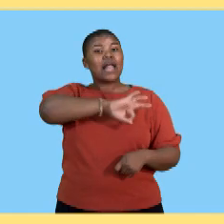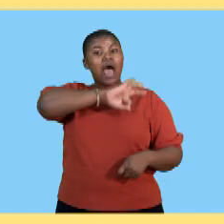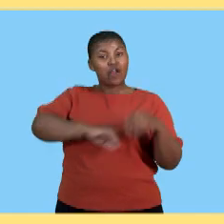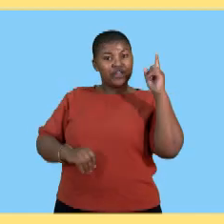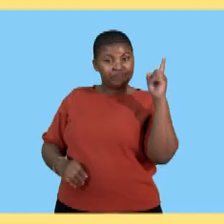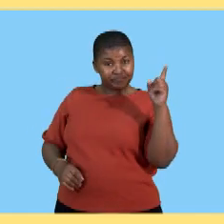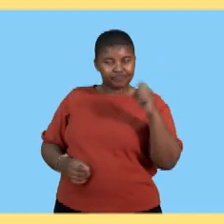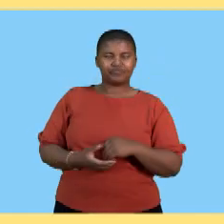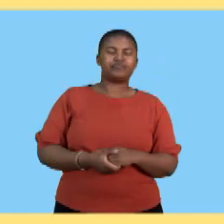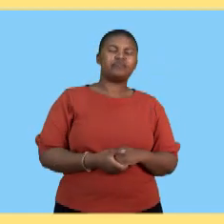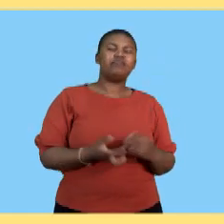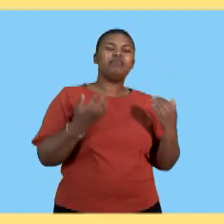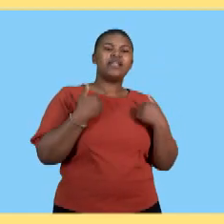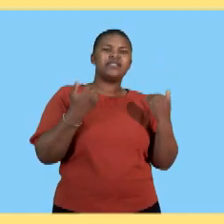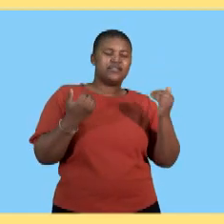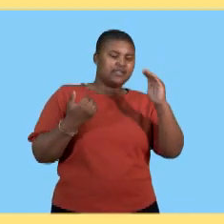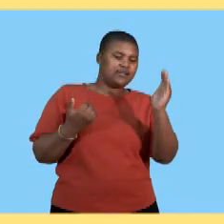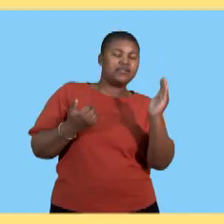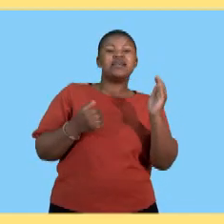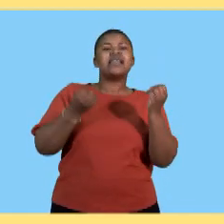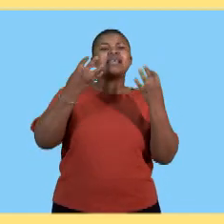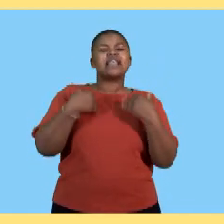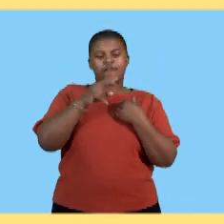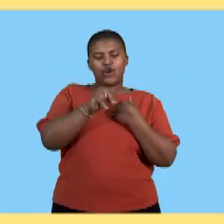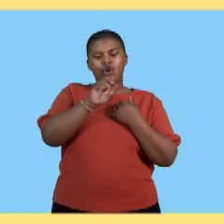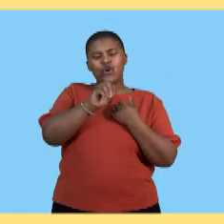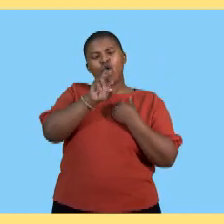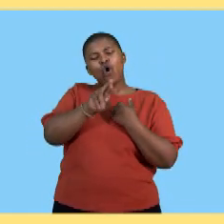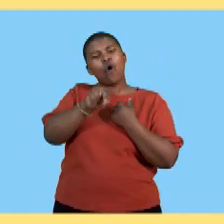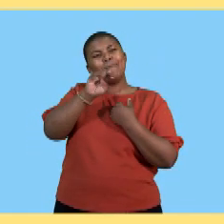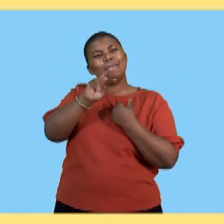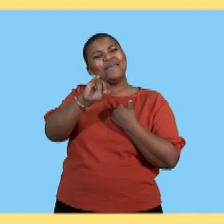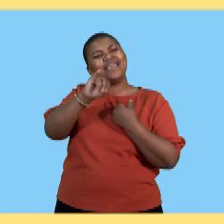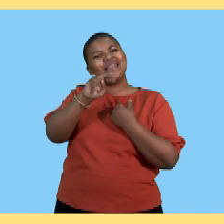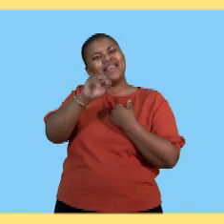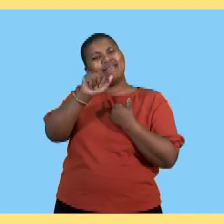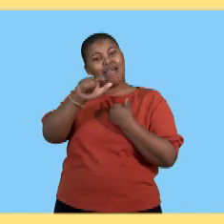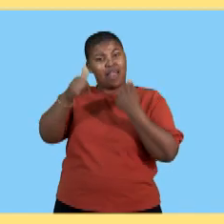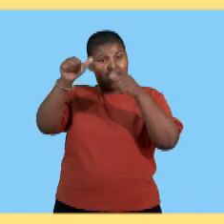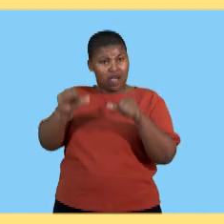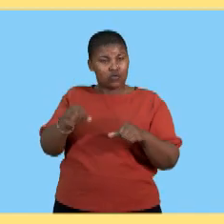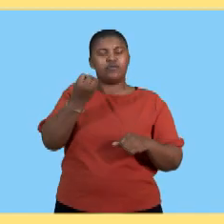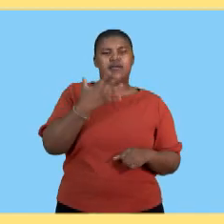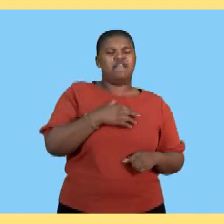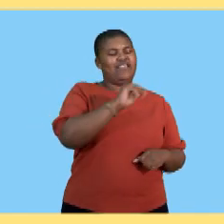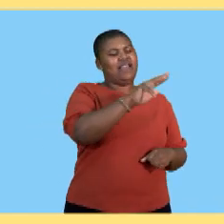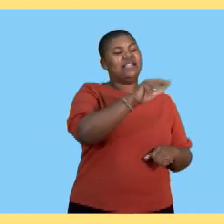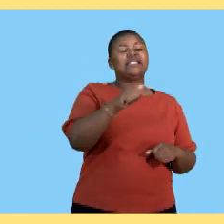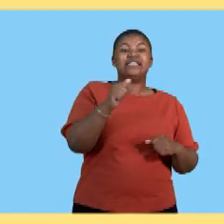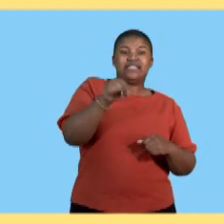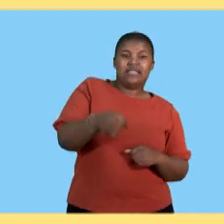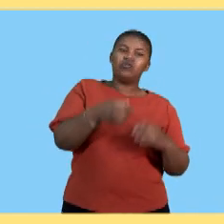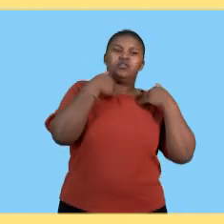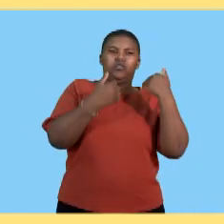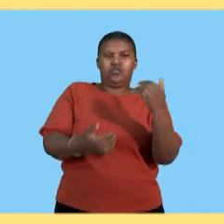here. I'll begin with the amount that is given in the nominal accounts of 96,000. That is what I begin with here. All